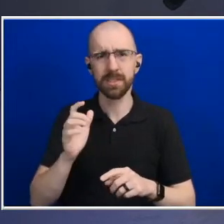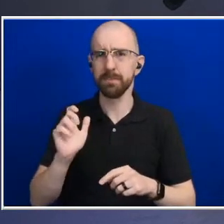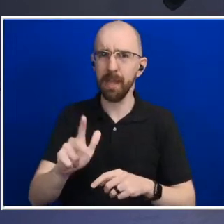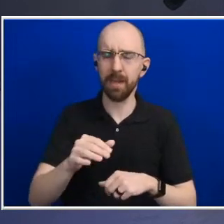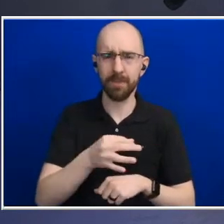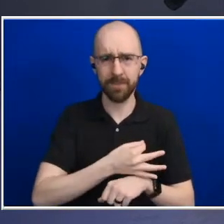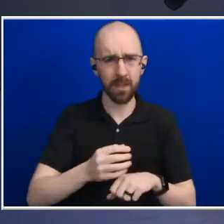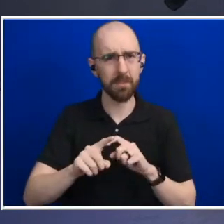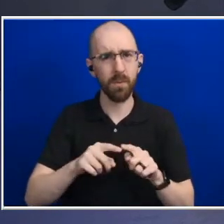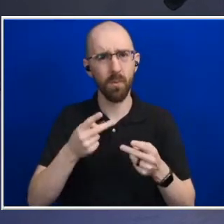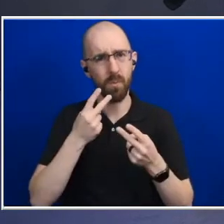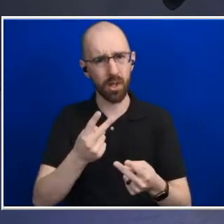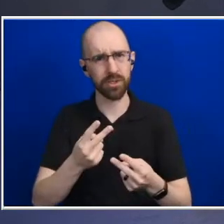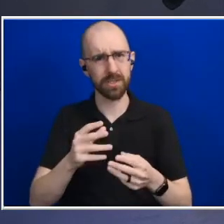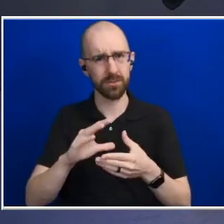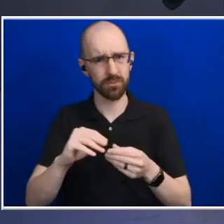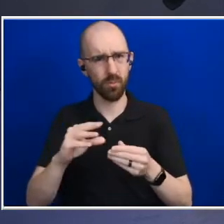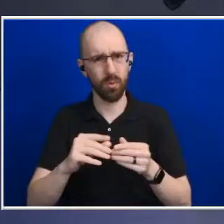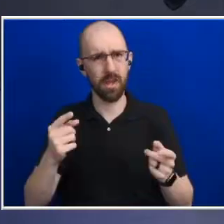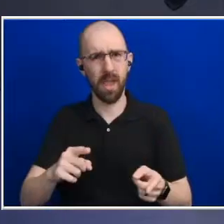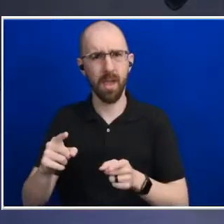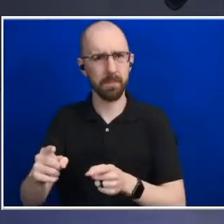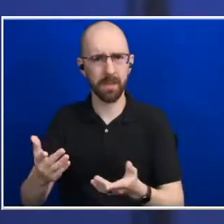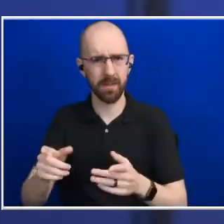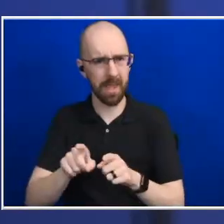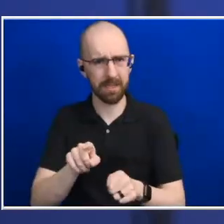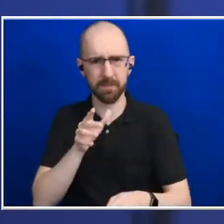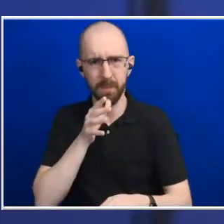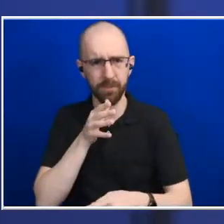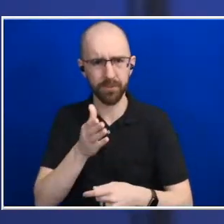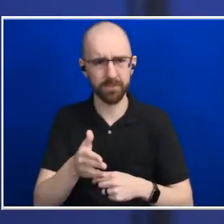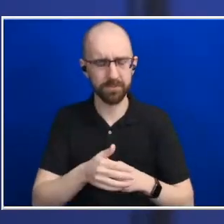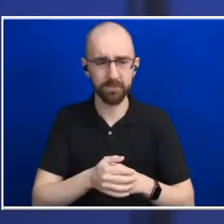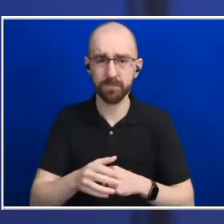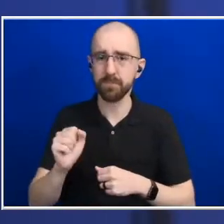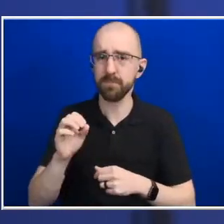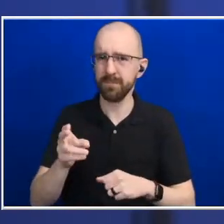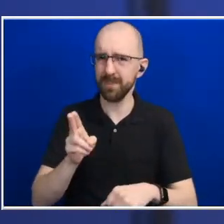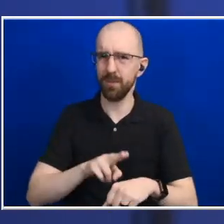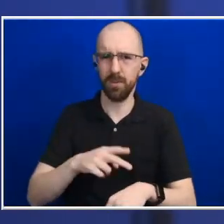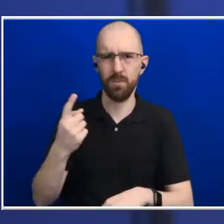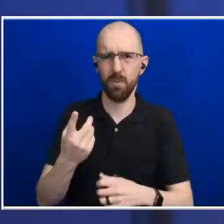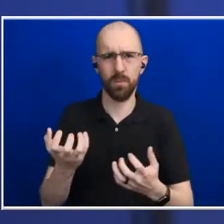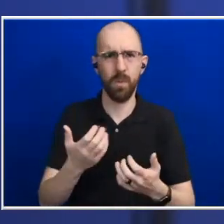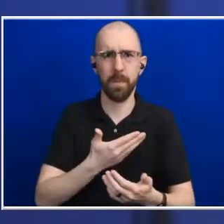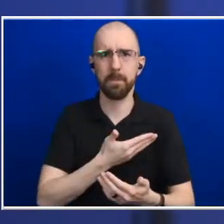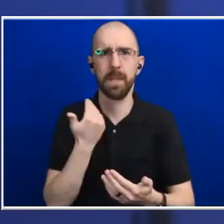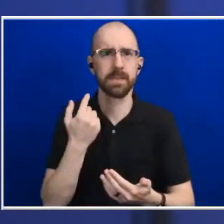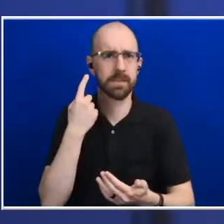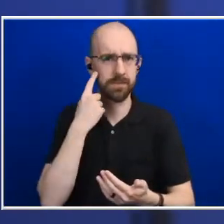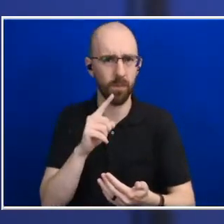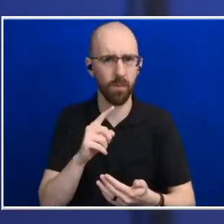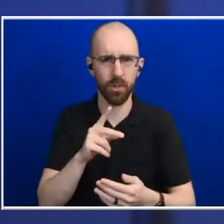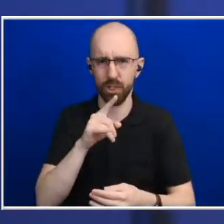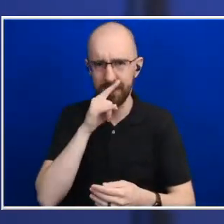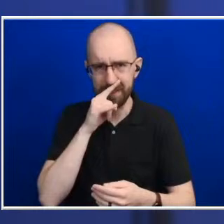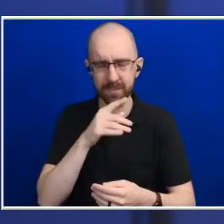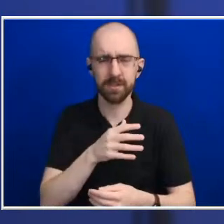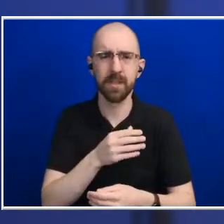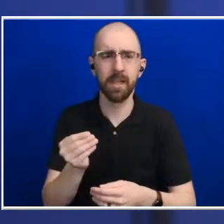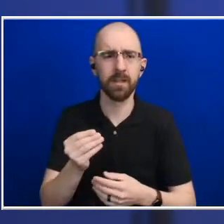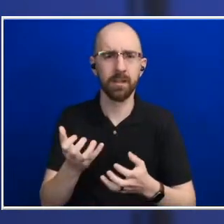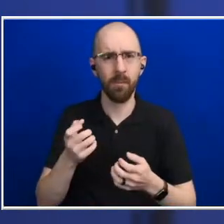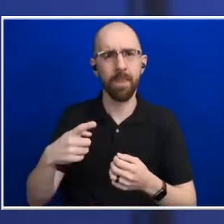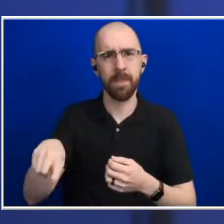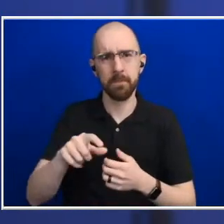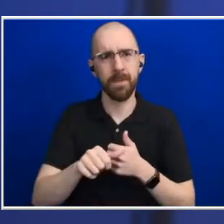all unfold as a mother? So, of course, you always want the best for your kids, and you want them to follow their dreams and